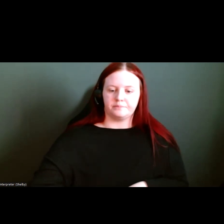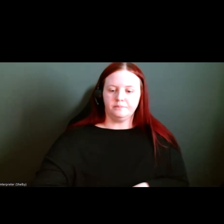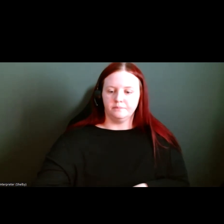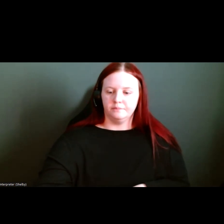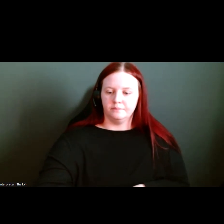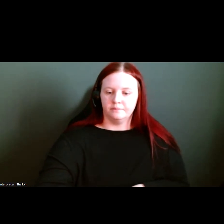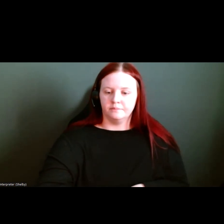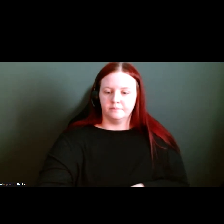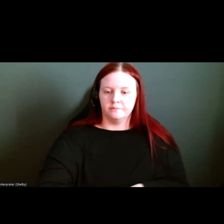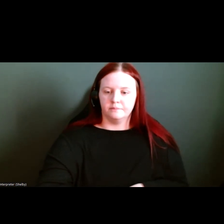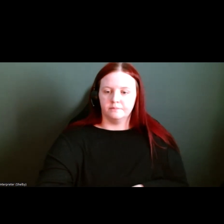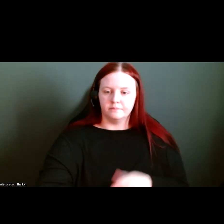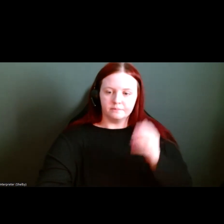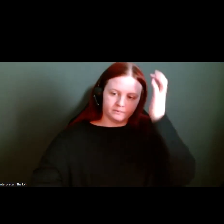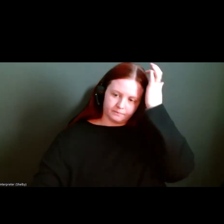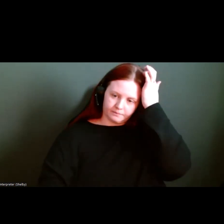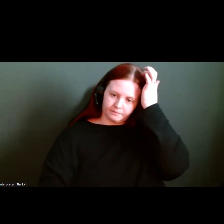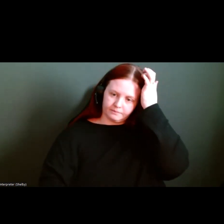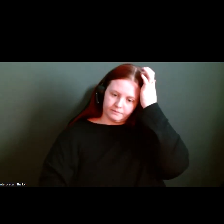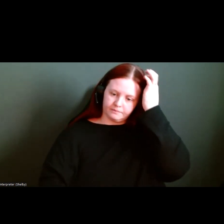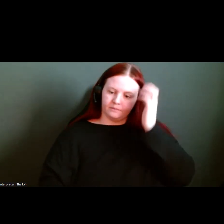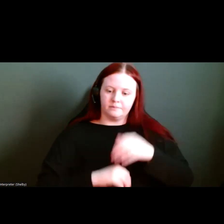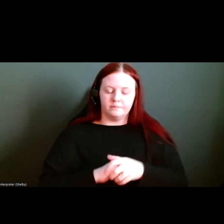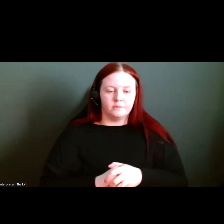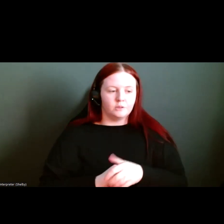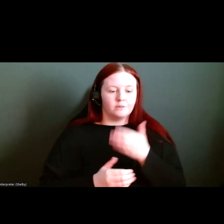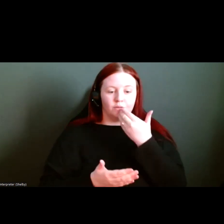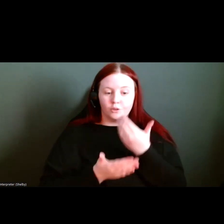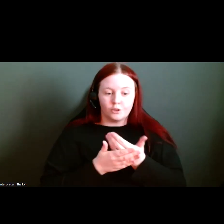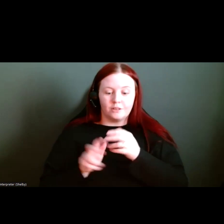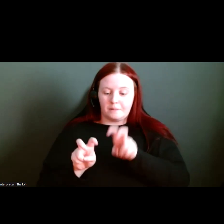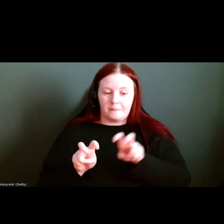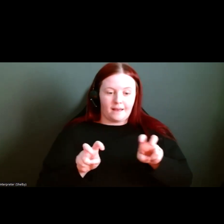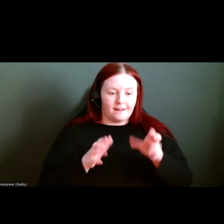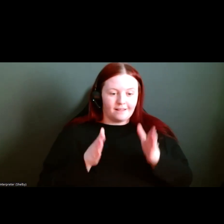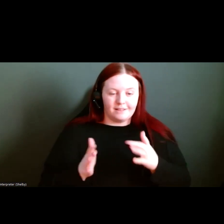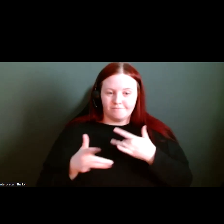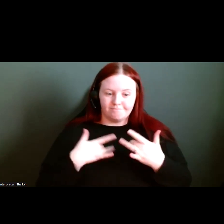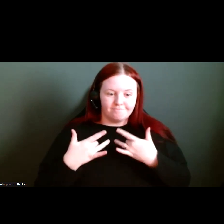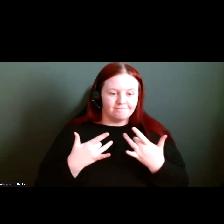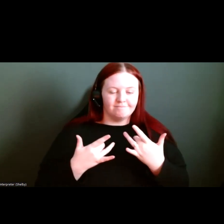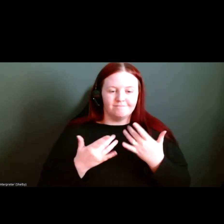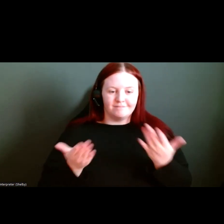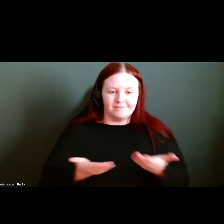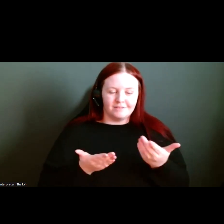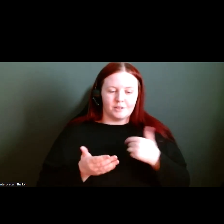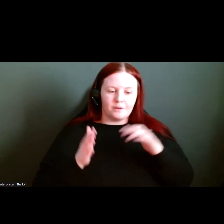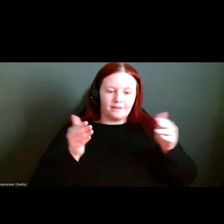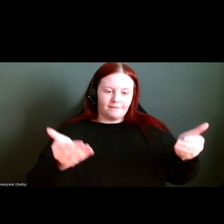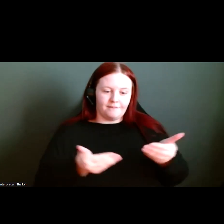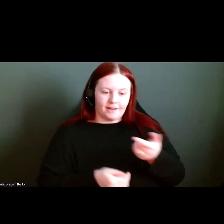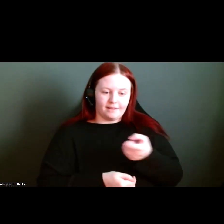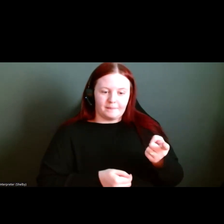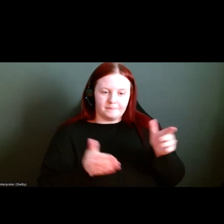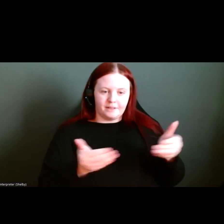have a really exciting group of panelists here today, and I'd like to invite them to